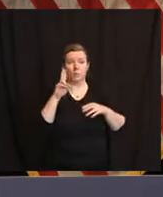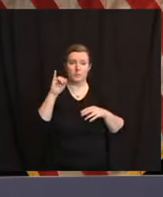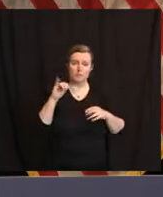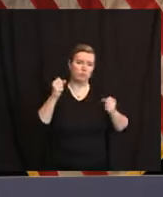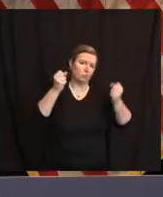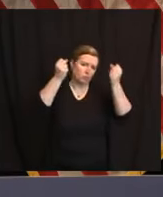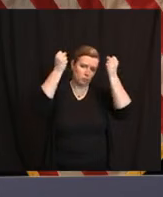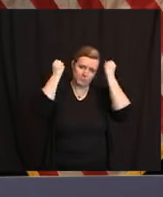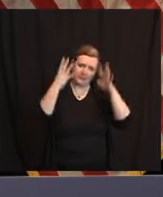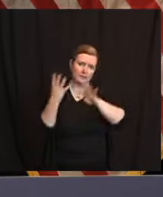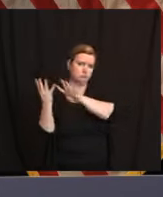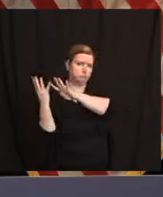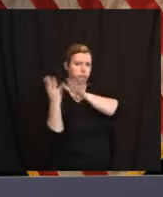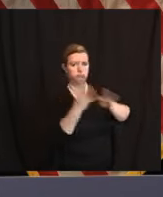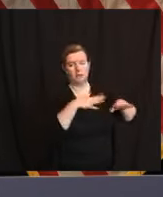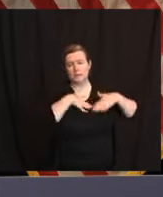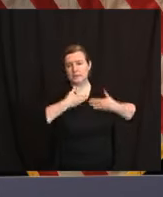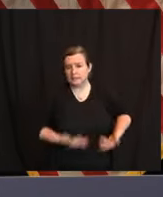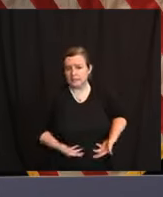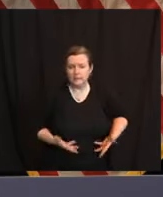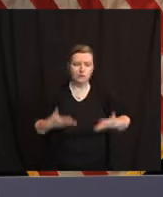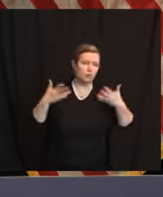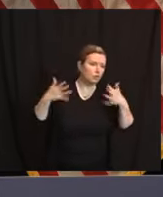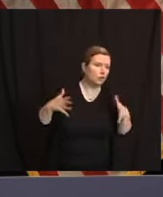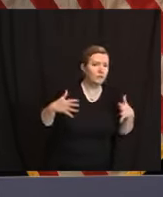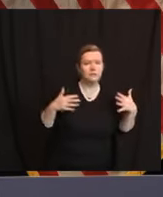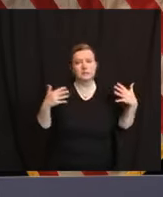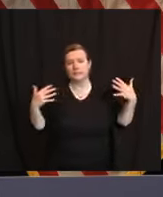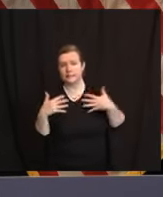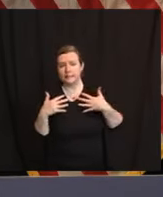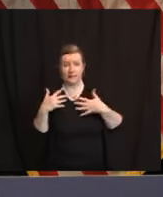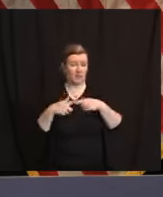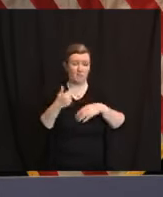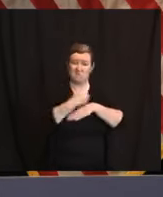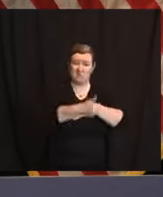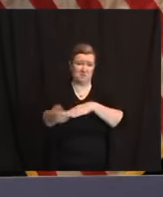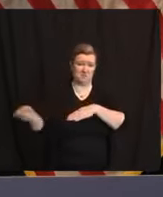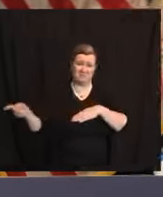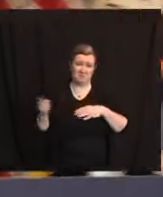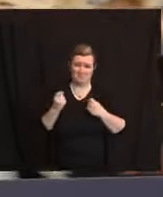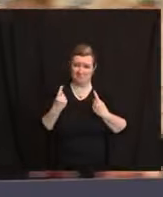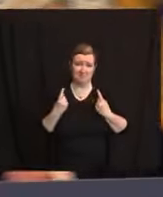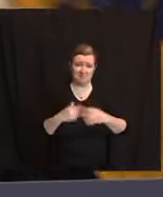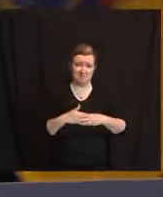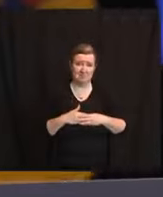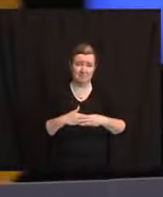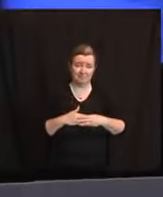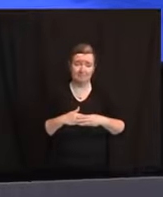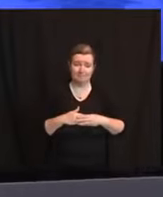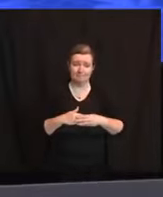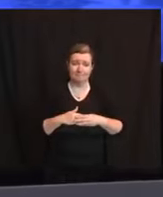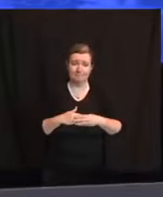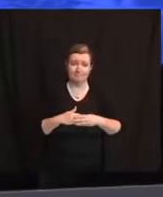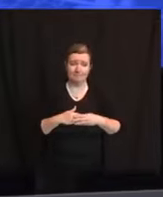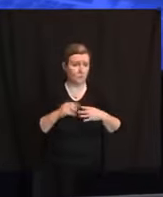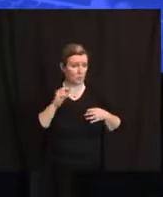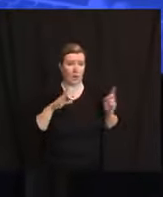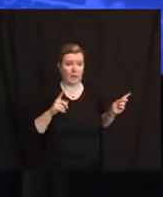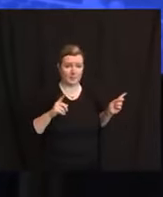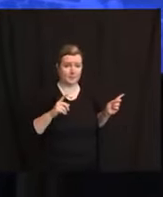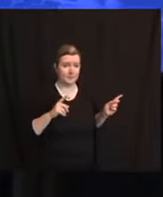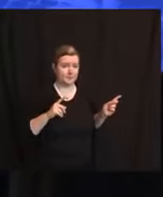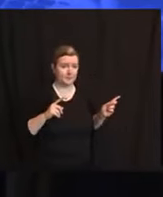upset, they're nervous, they're scared, and who could blame them? Rob, real quick on the second one. Yeah, real quick. Also, obviously, tons of friends and family coming to me